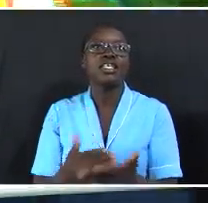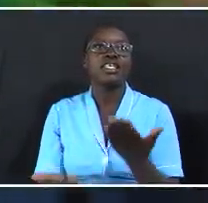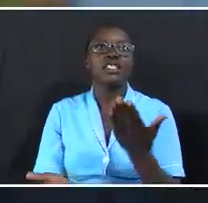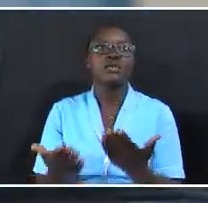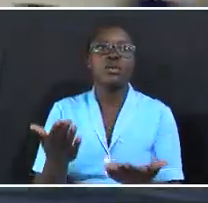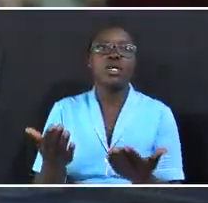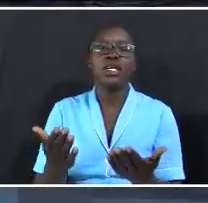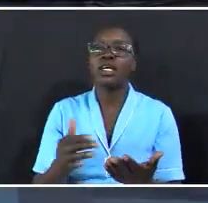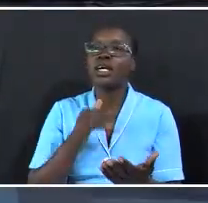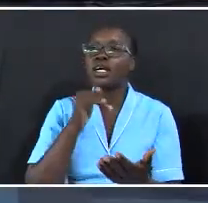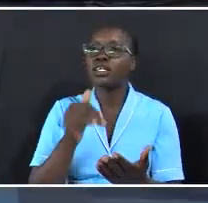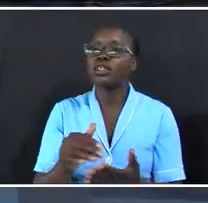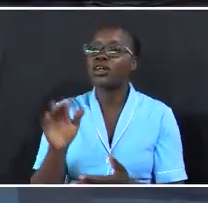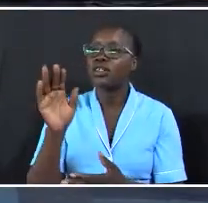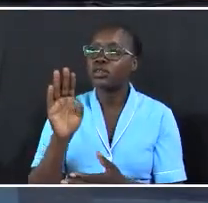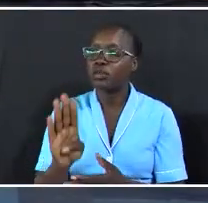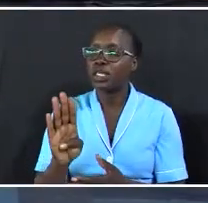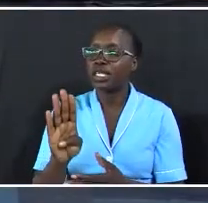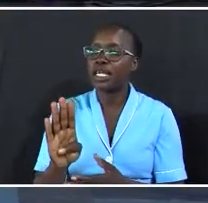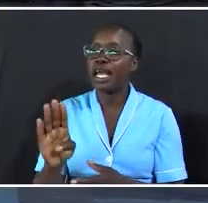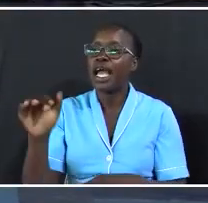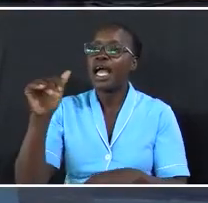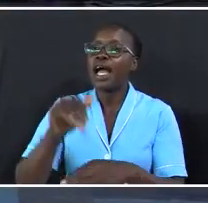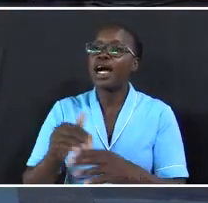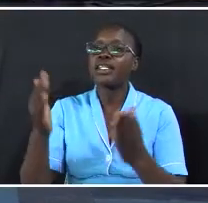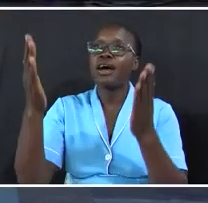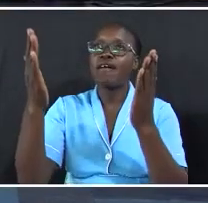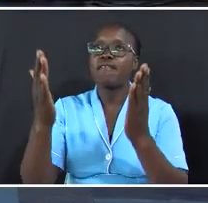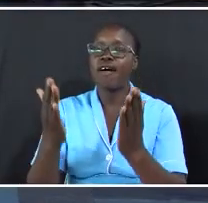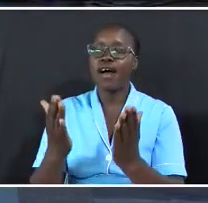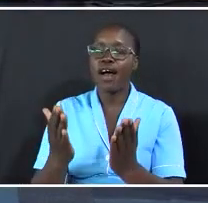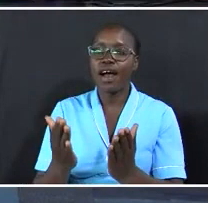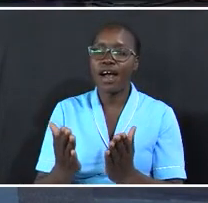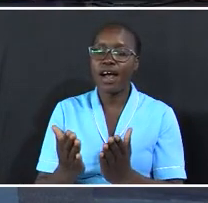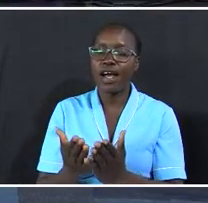sea, it may not be